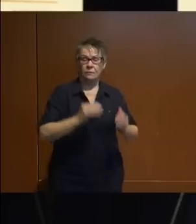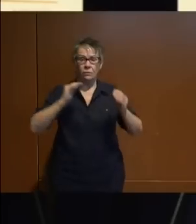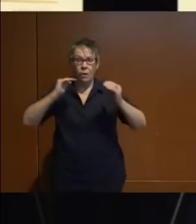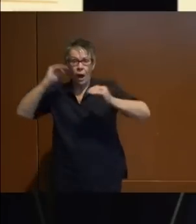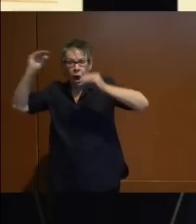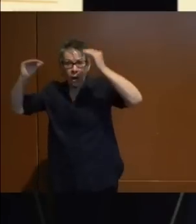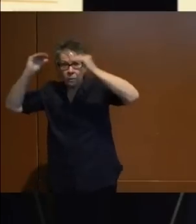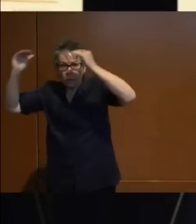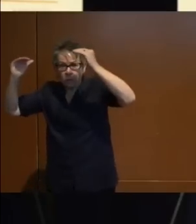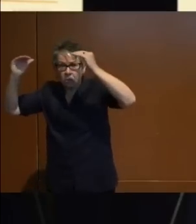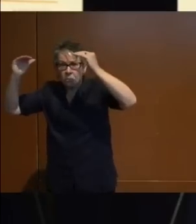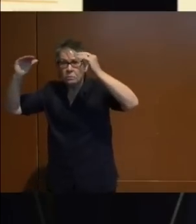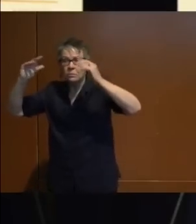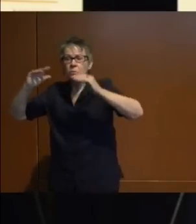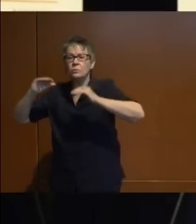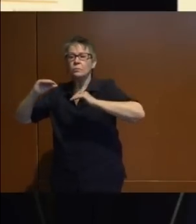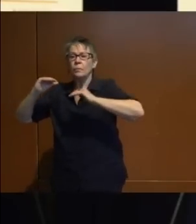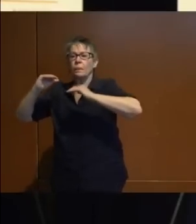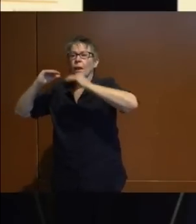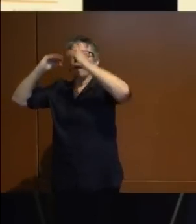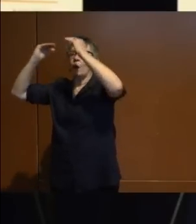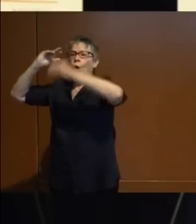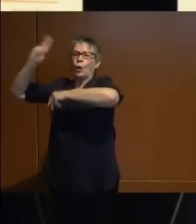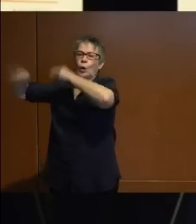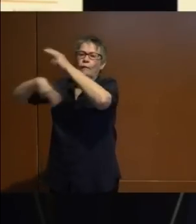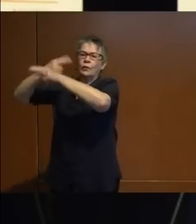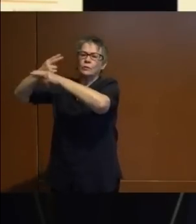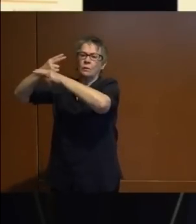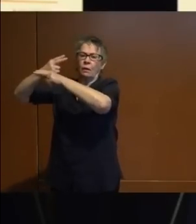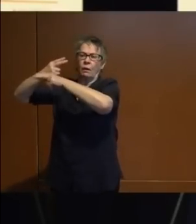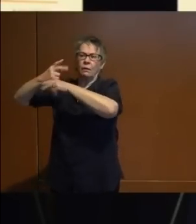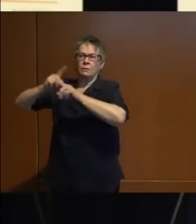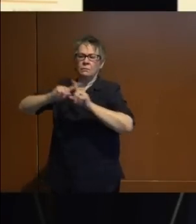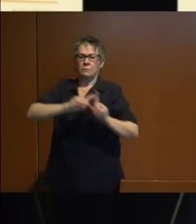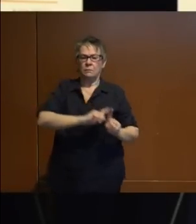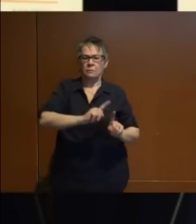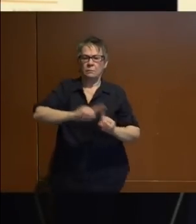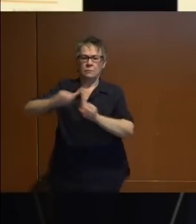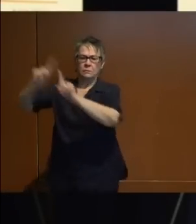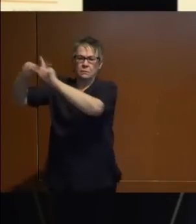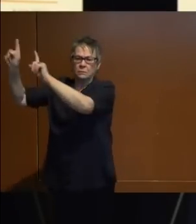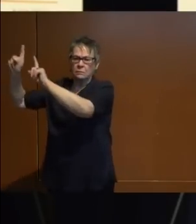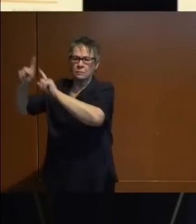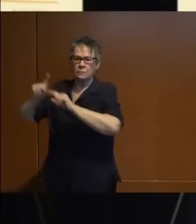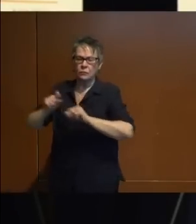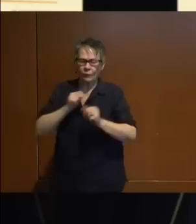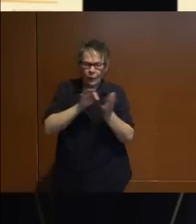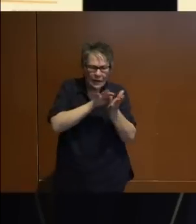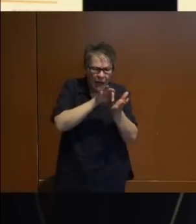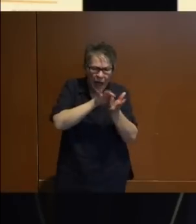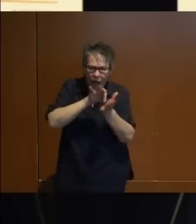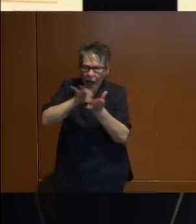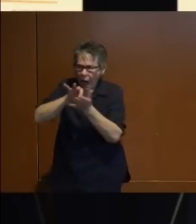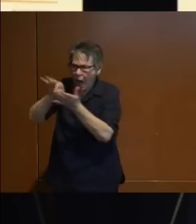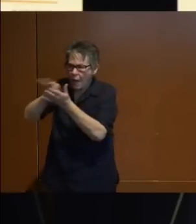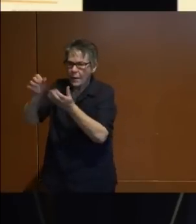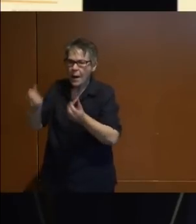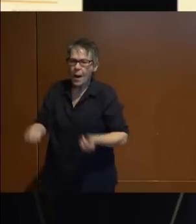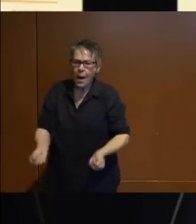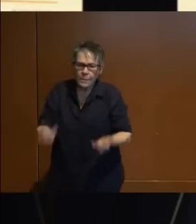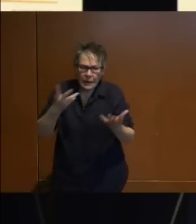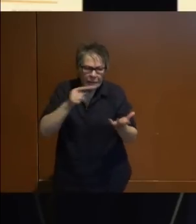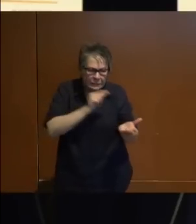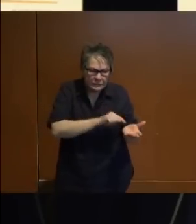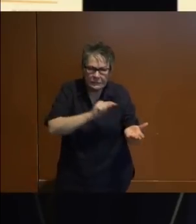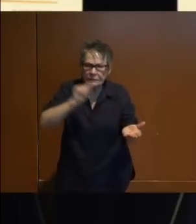complete inventory of ambulatory surgery centers and their anesthesia machines, and anesthesia machines in all of